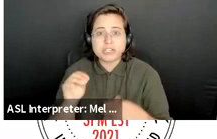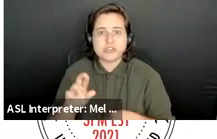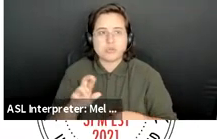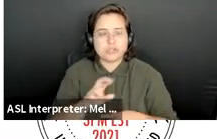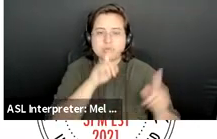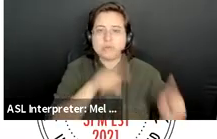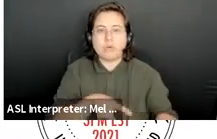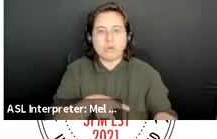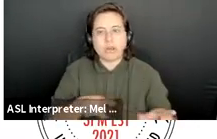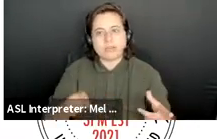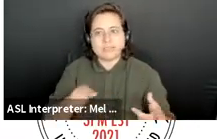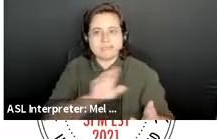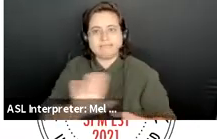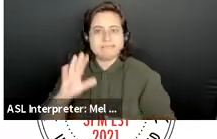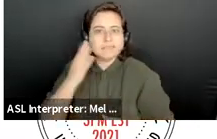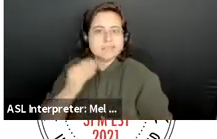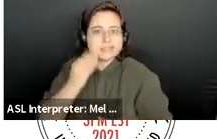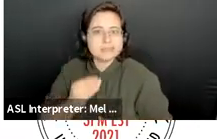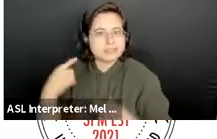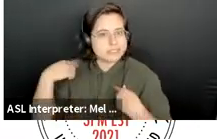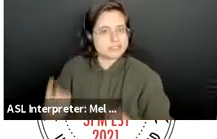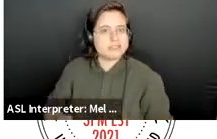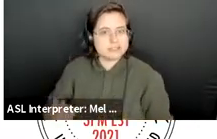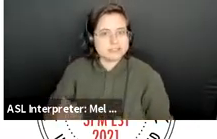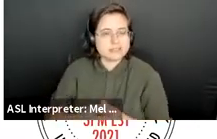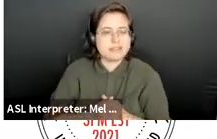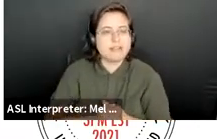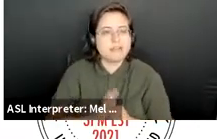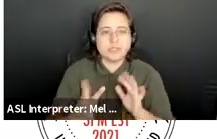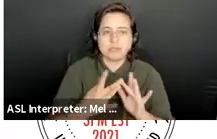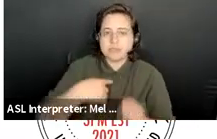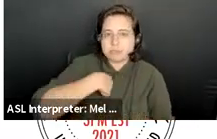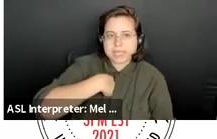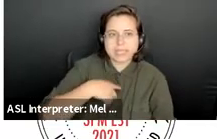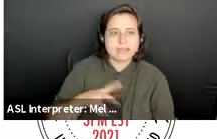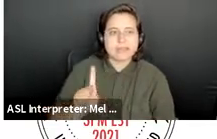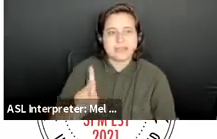things are going or the experiences that you're having. So you can reach me at